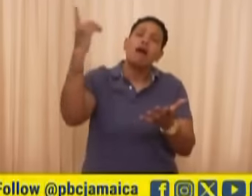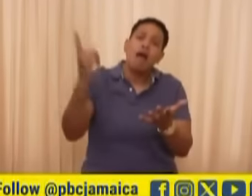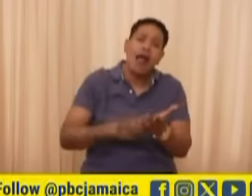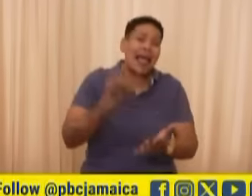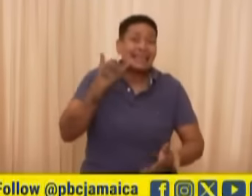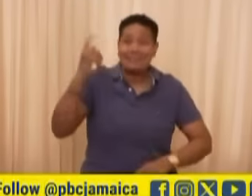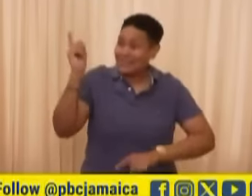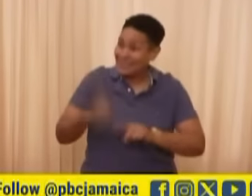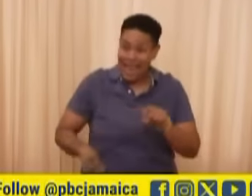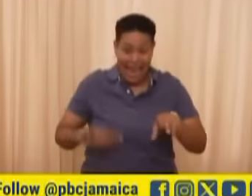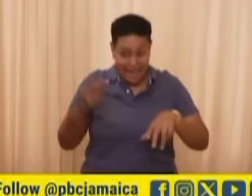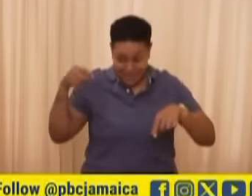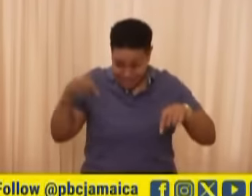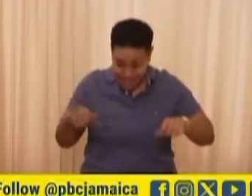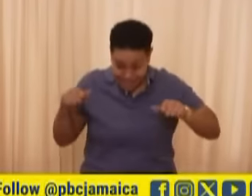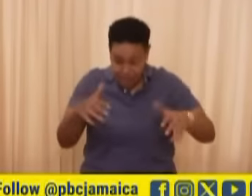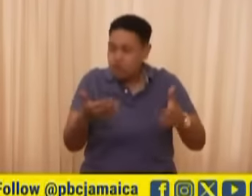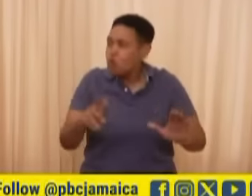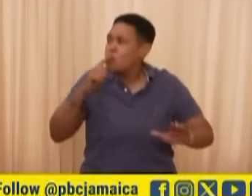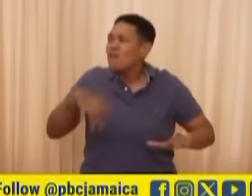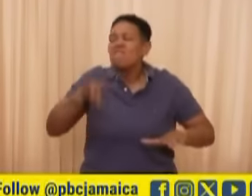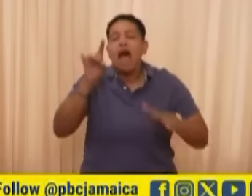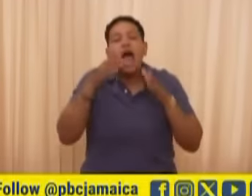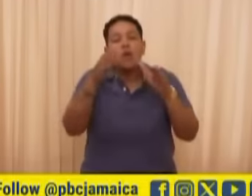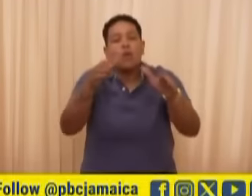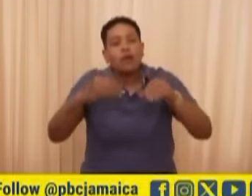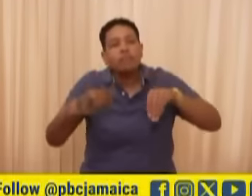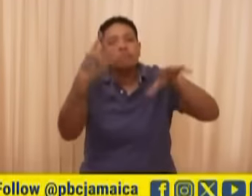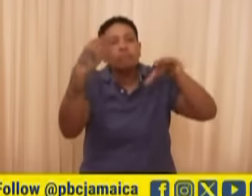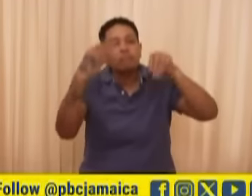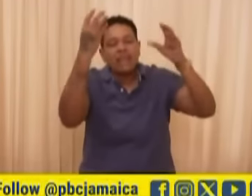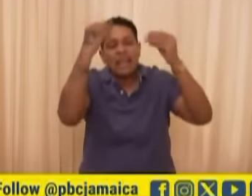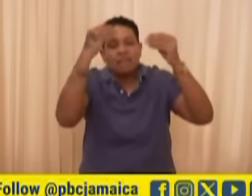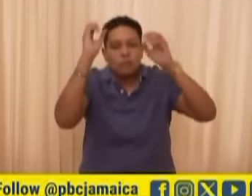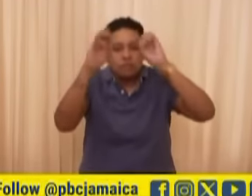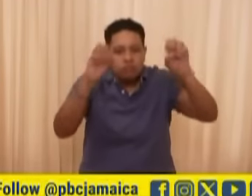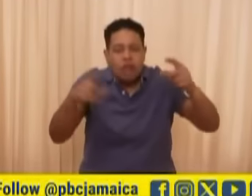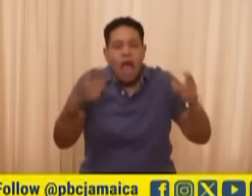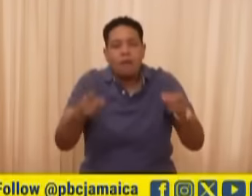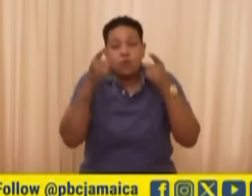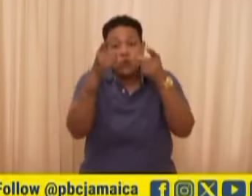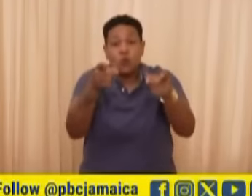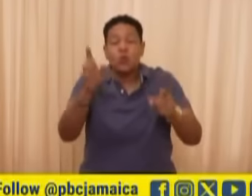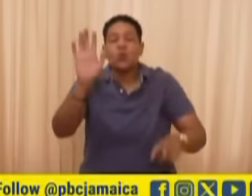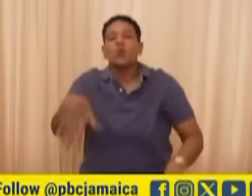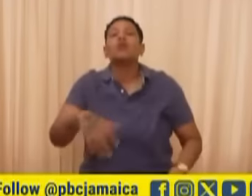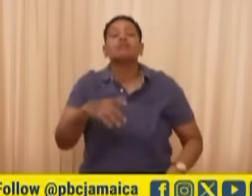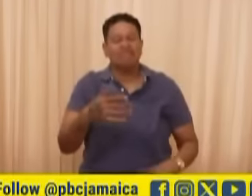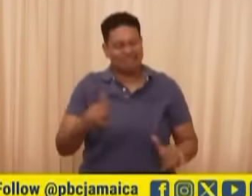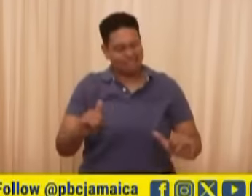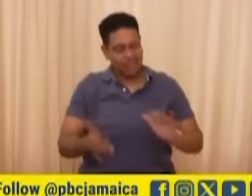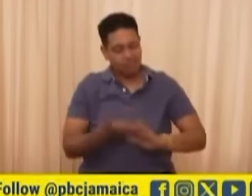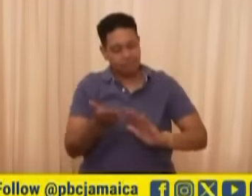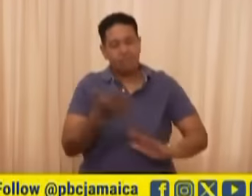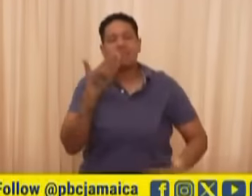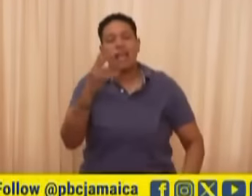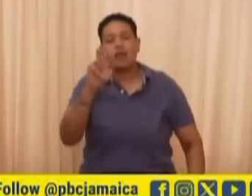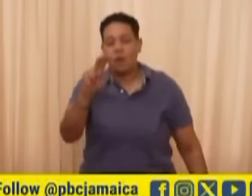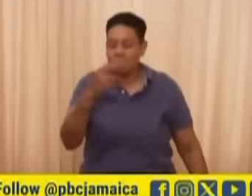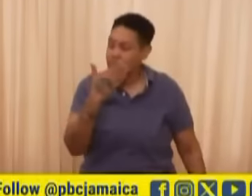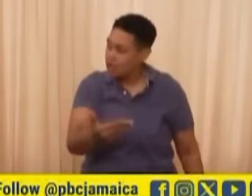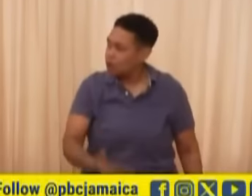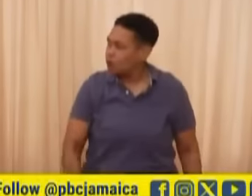If we can't do the briefings in this room, we will find a way to get the information to you nevertheless. Thank you, Evan. You're